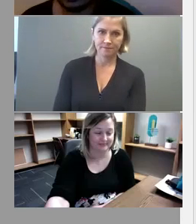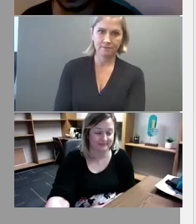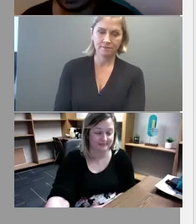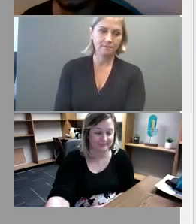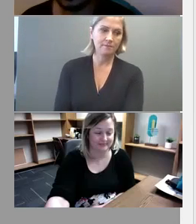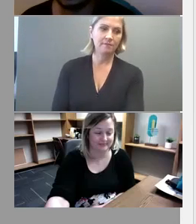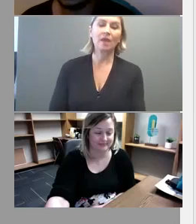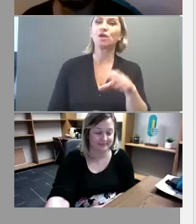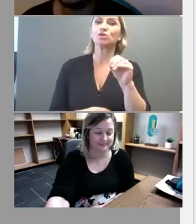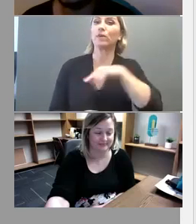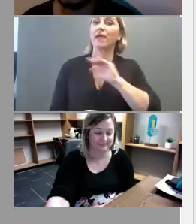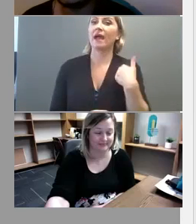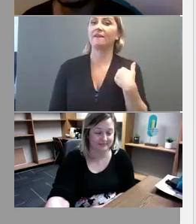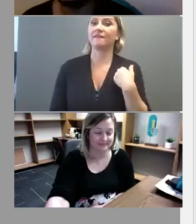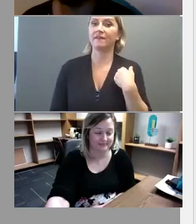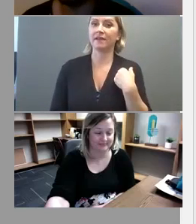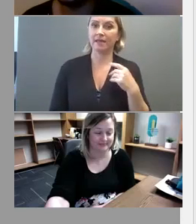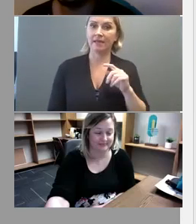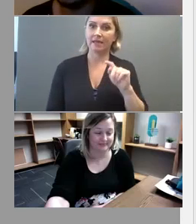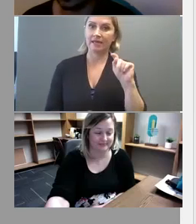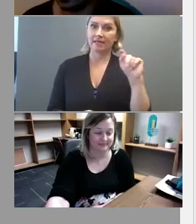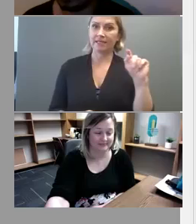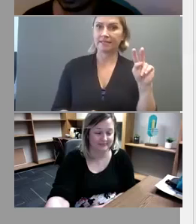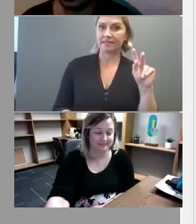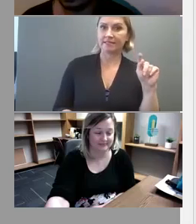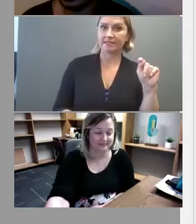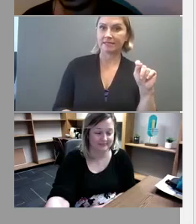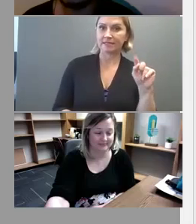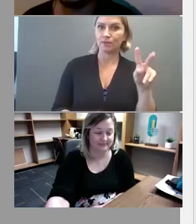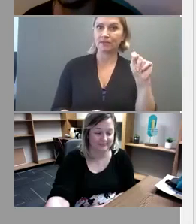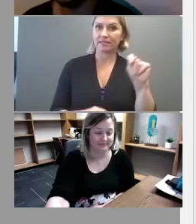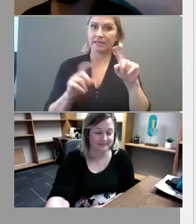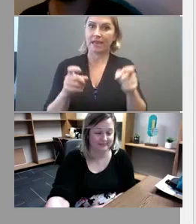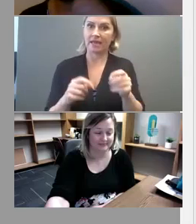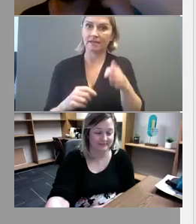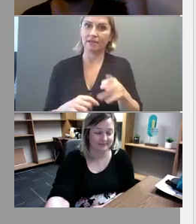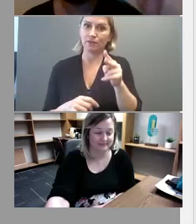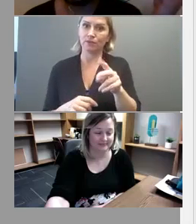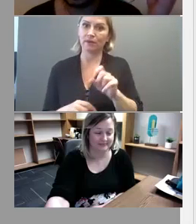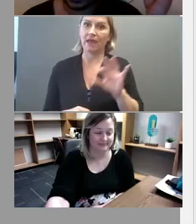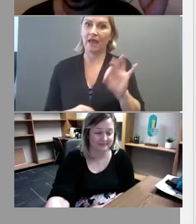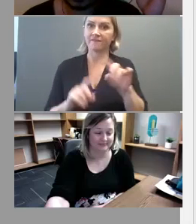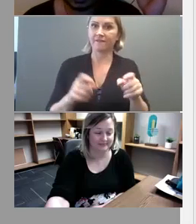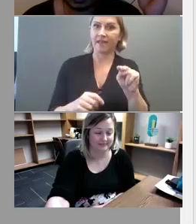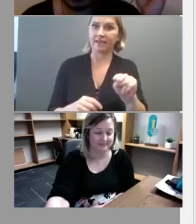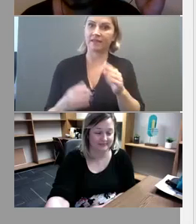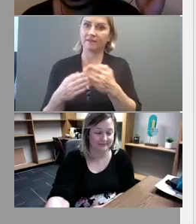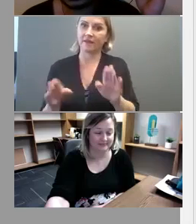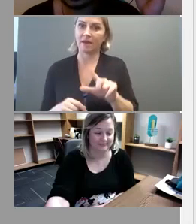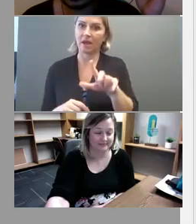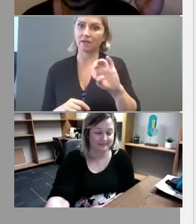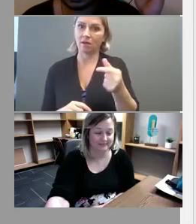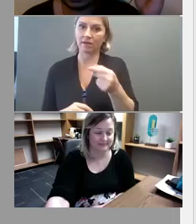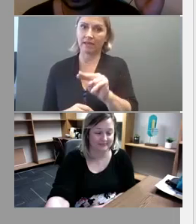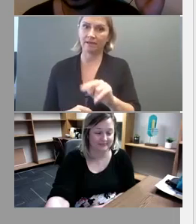Okay, so then we have 2t n by 2 plus n divided by log n. Here f of n is n divided by log n.